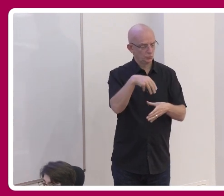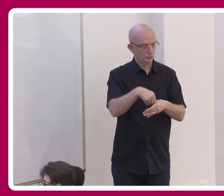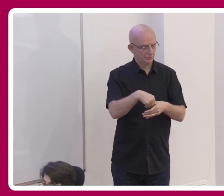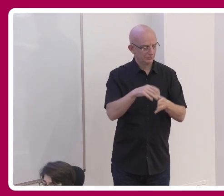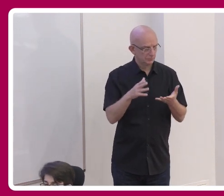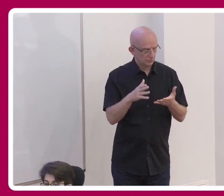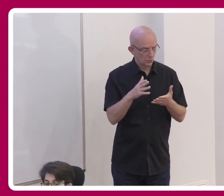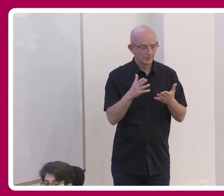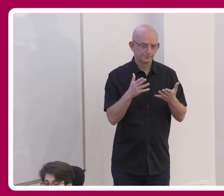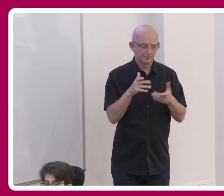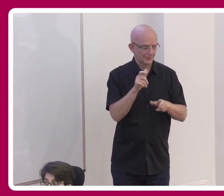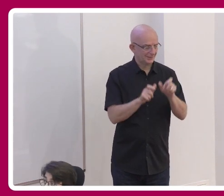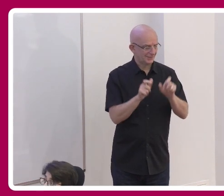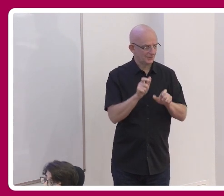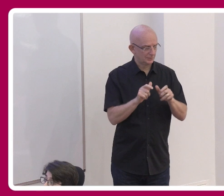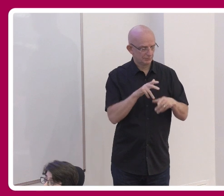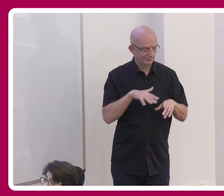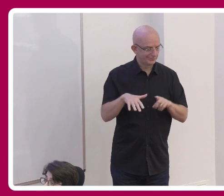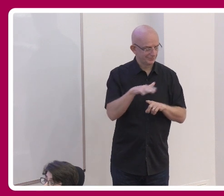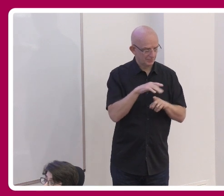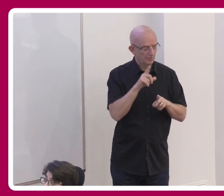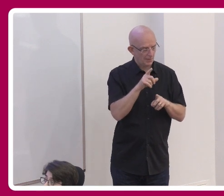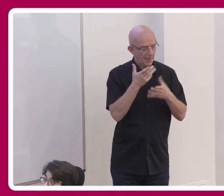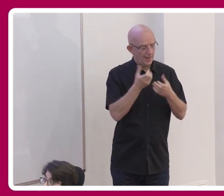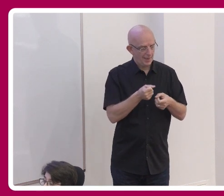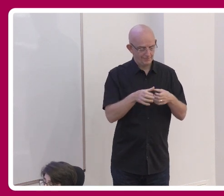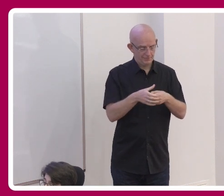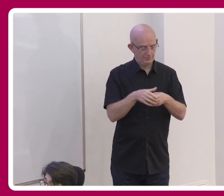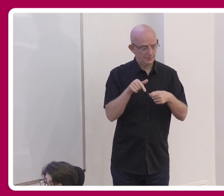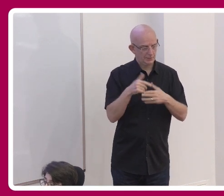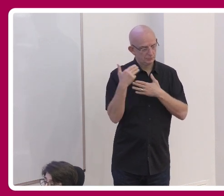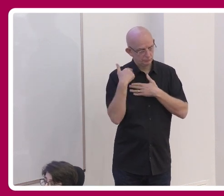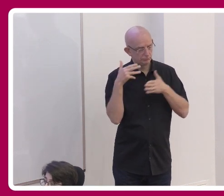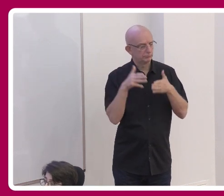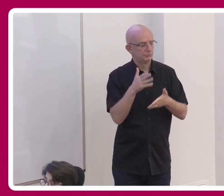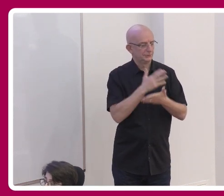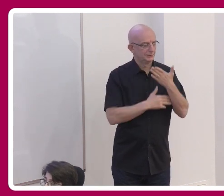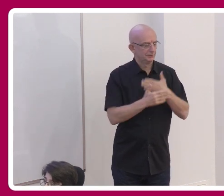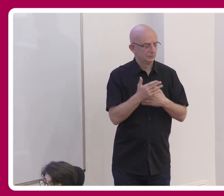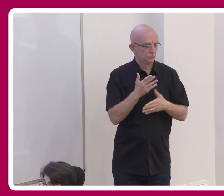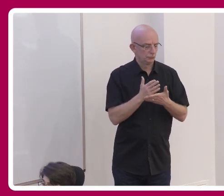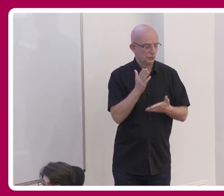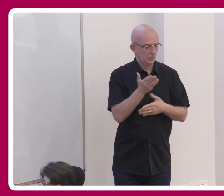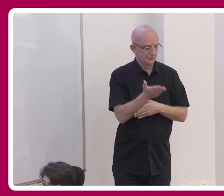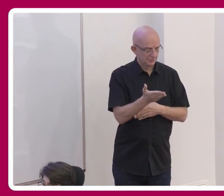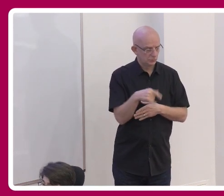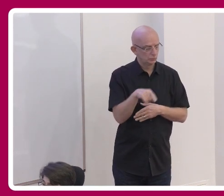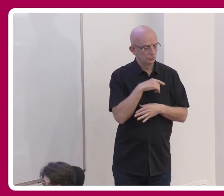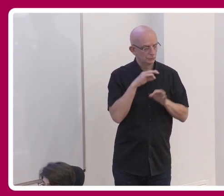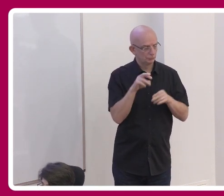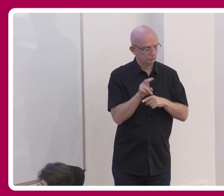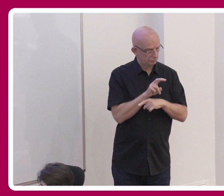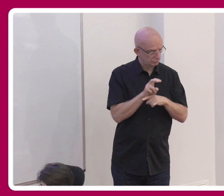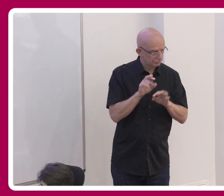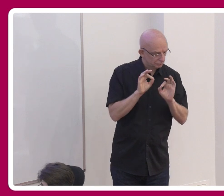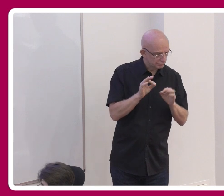take monitoring to mean a range of steps, and I'm defining this based off of the OHCHR document from a couple